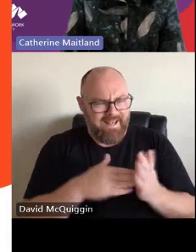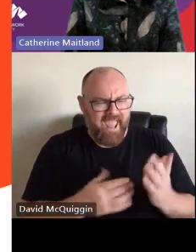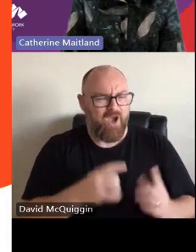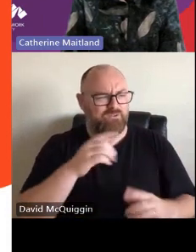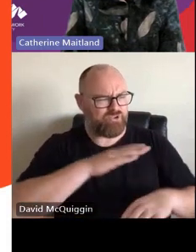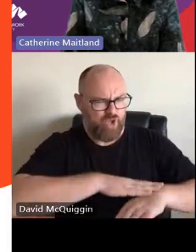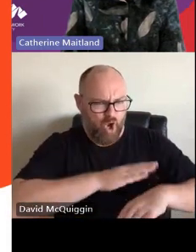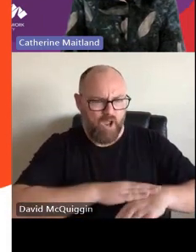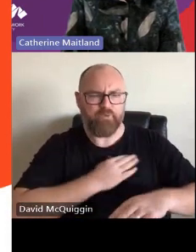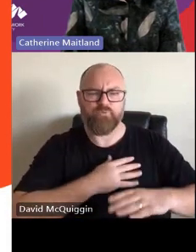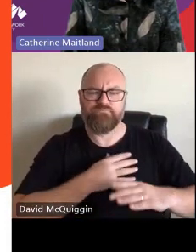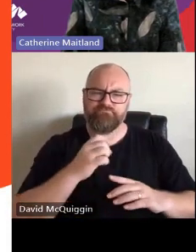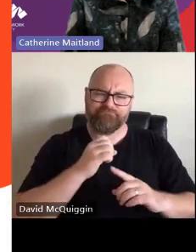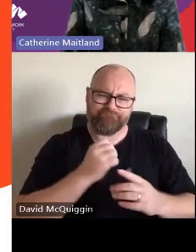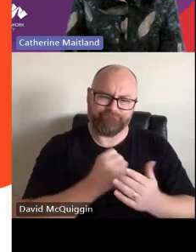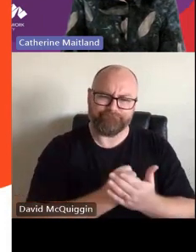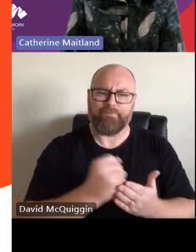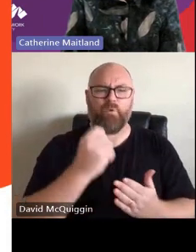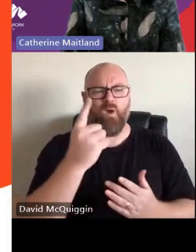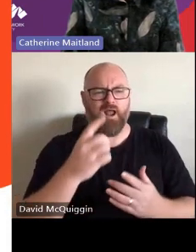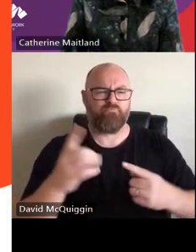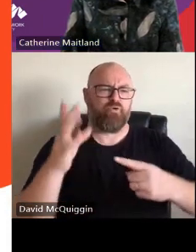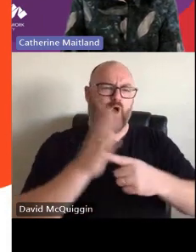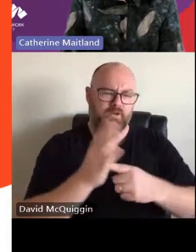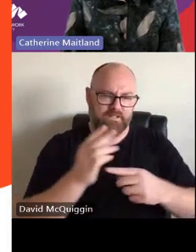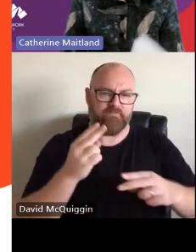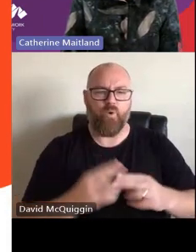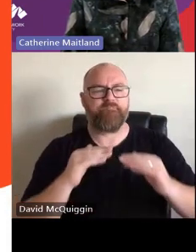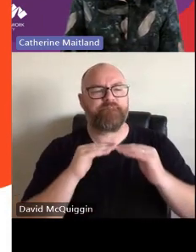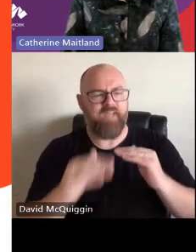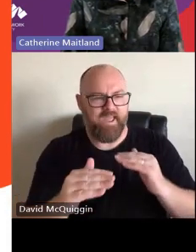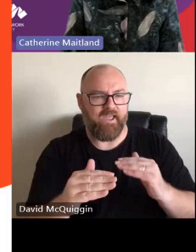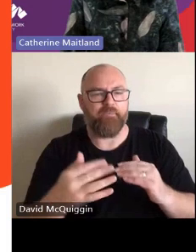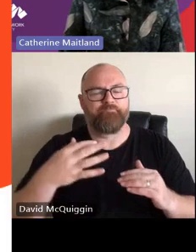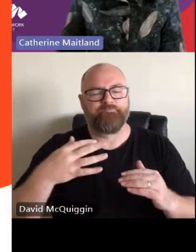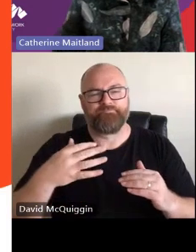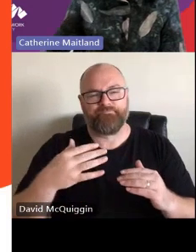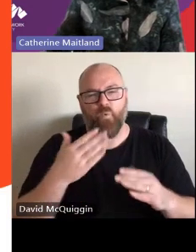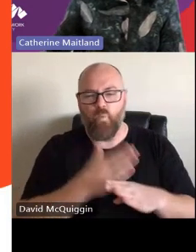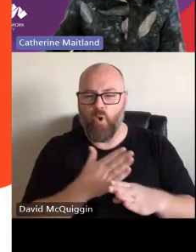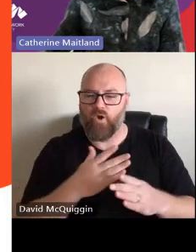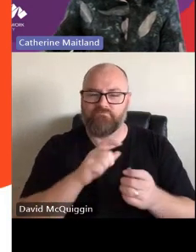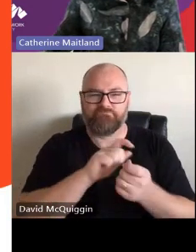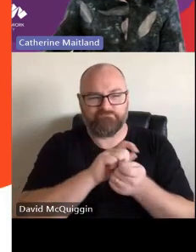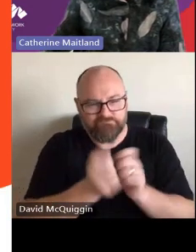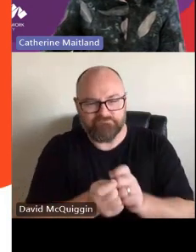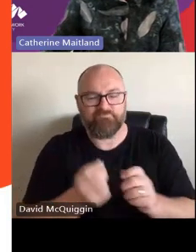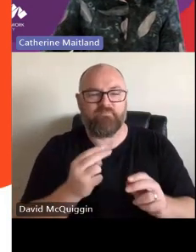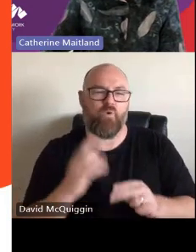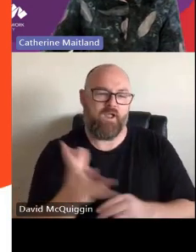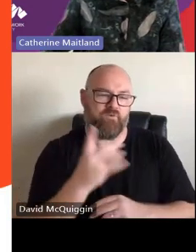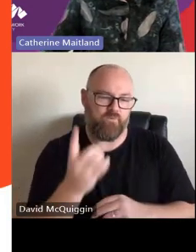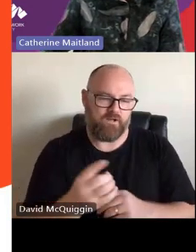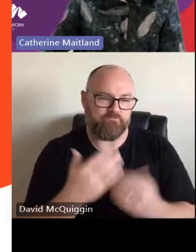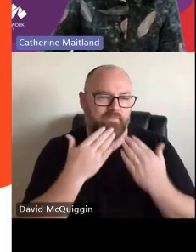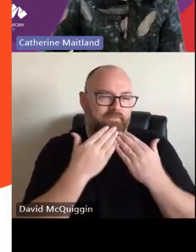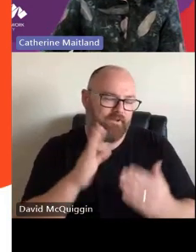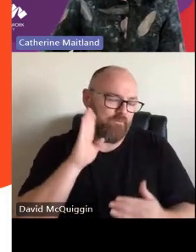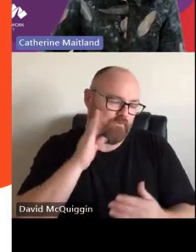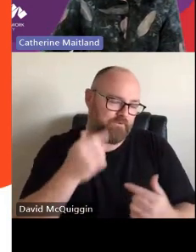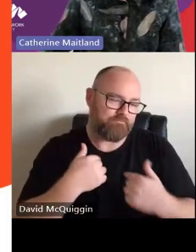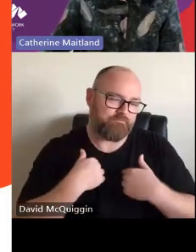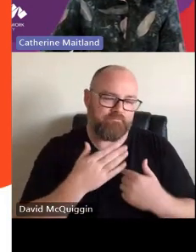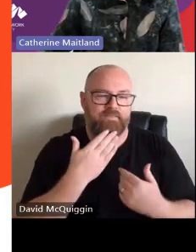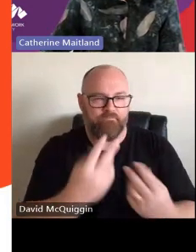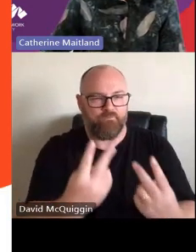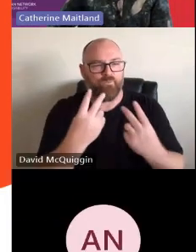accessible workplaces that benefit everybody. Thank you so much for listening to my part about the research,